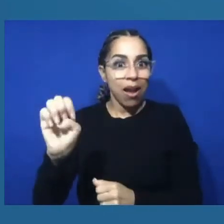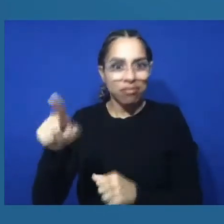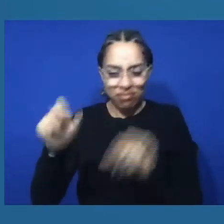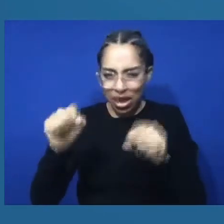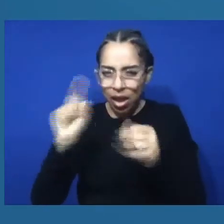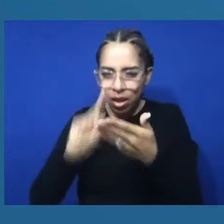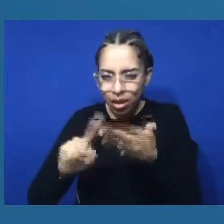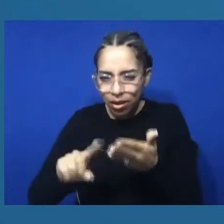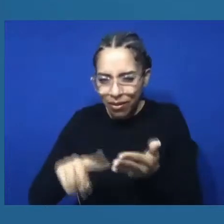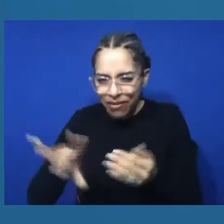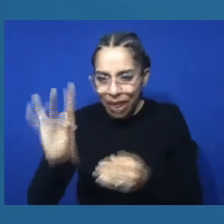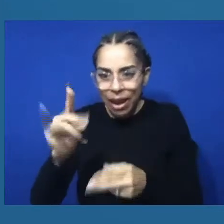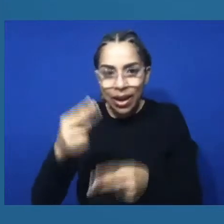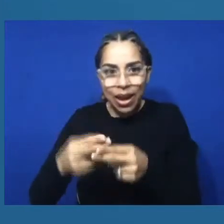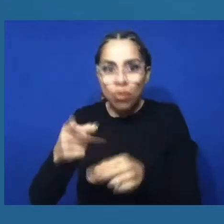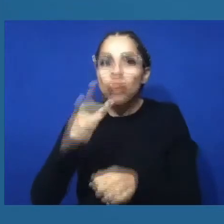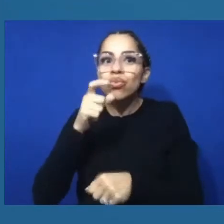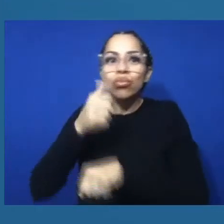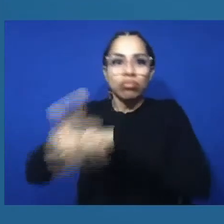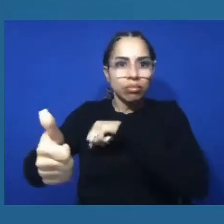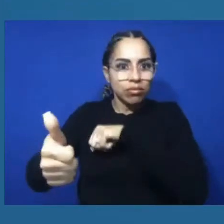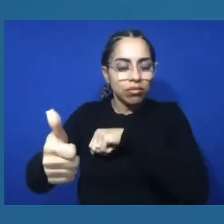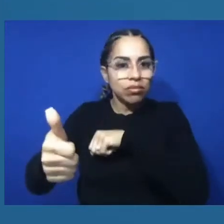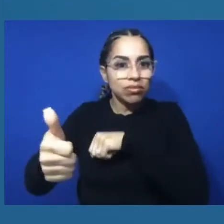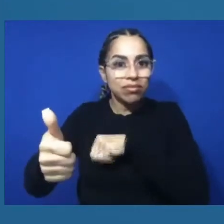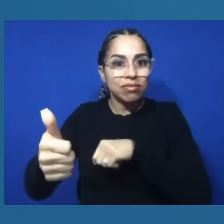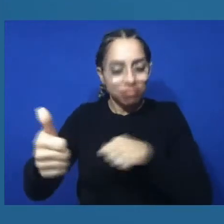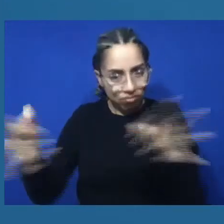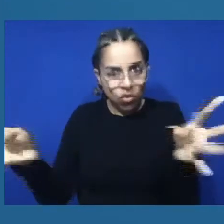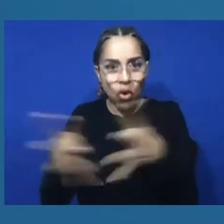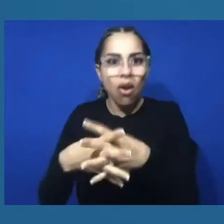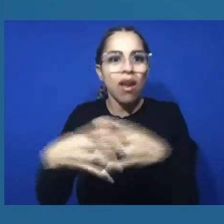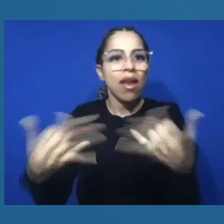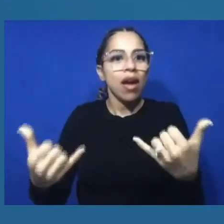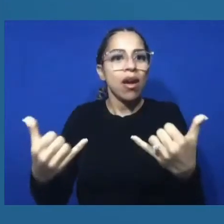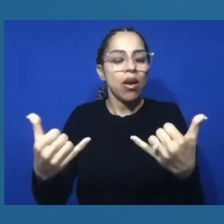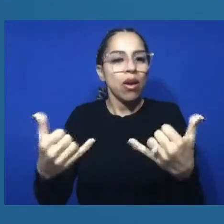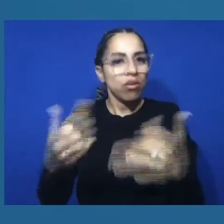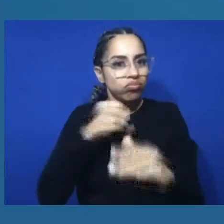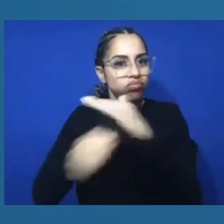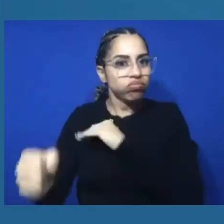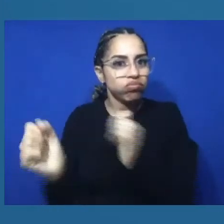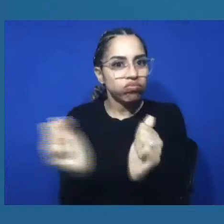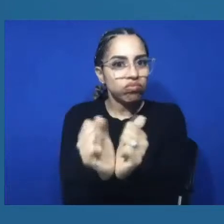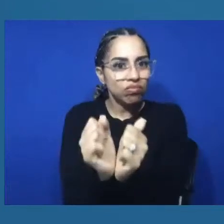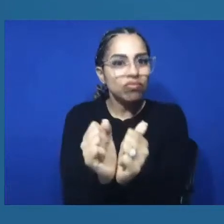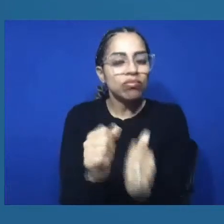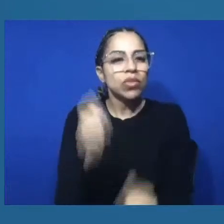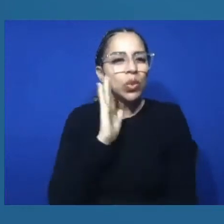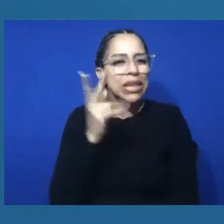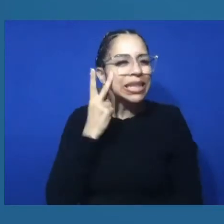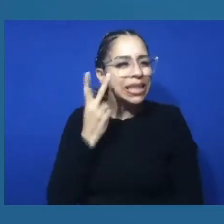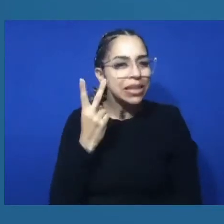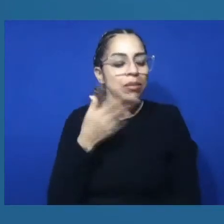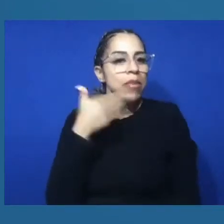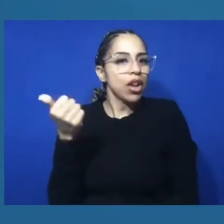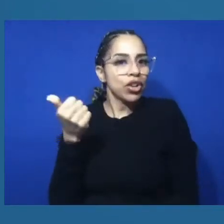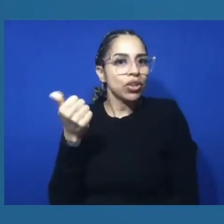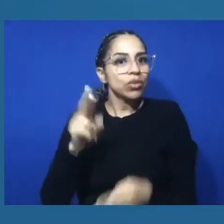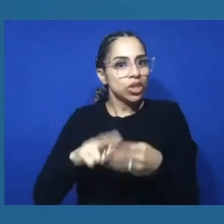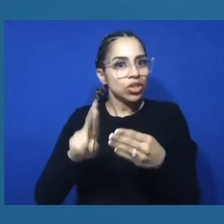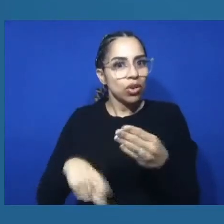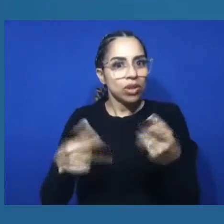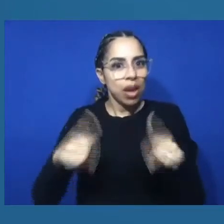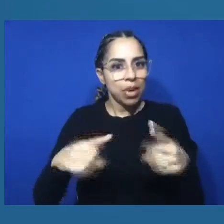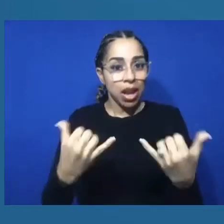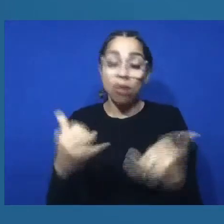crimes. They're being caught now. So I think you're going to see a different, better outcomes as a result of that, but also the police